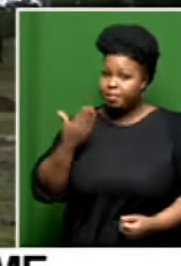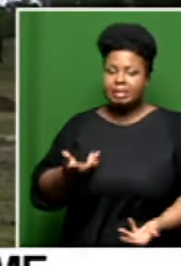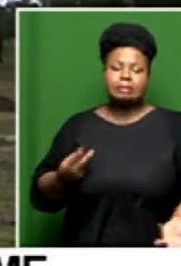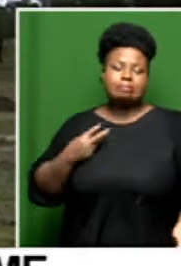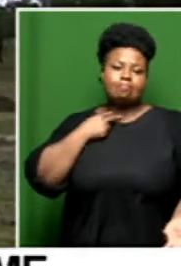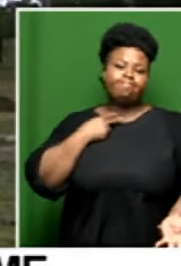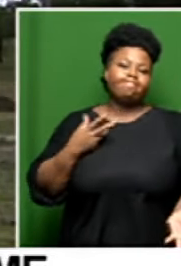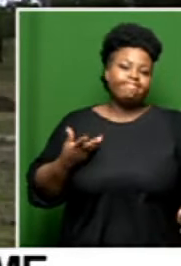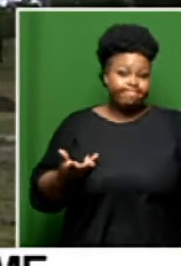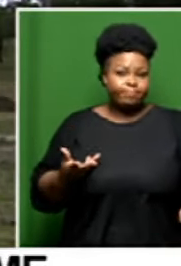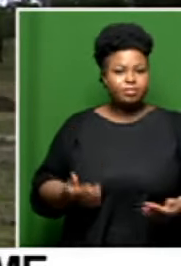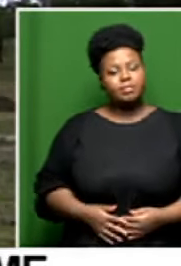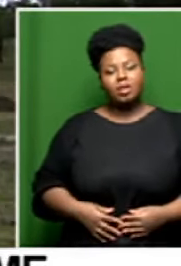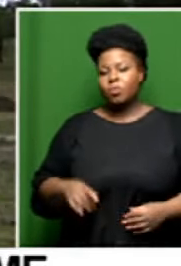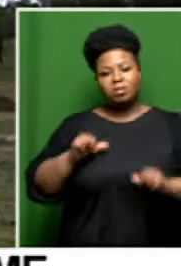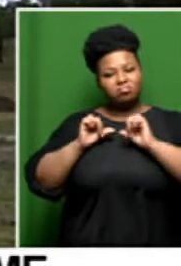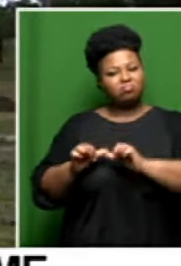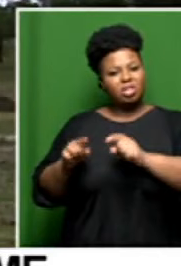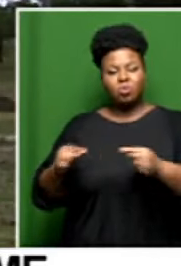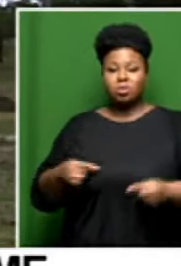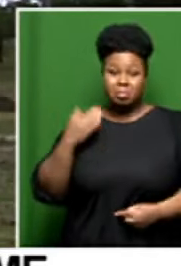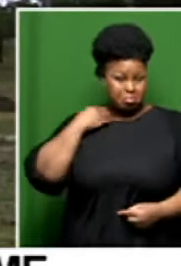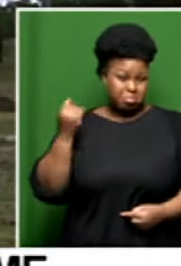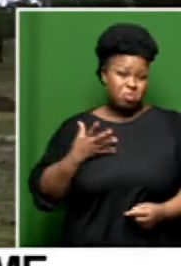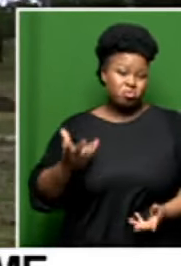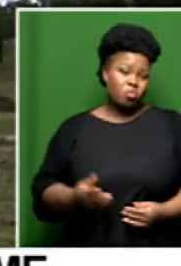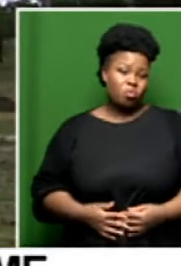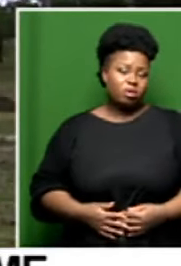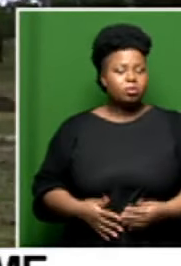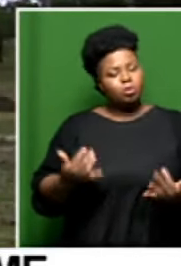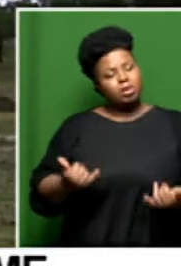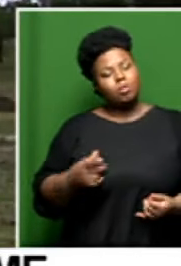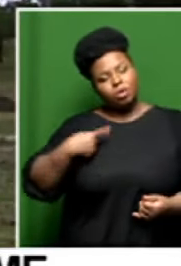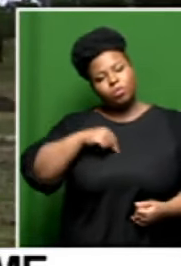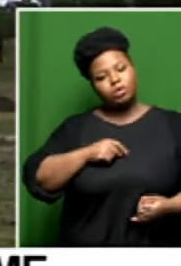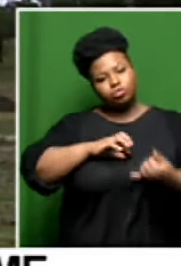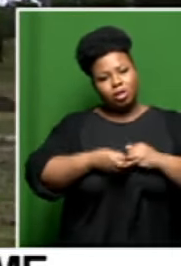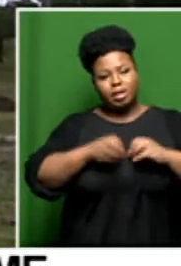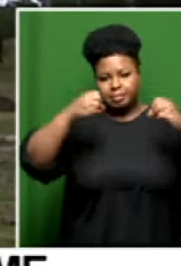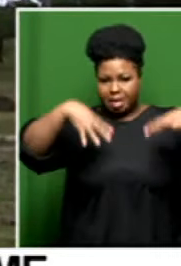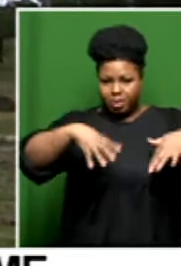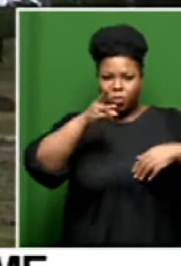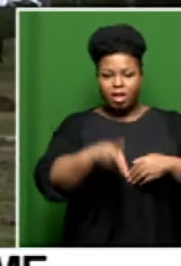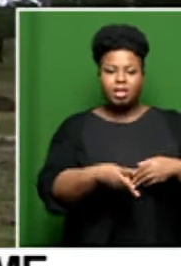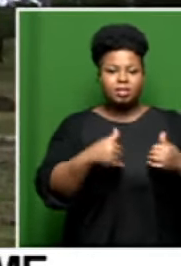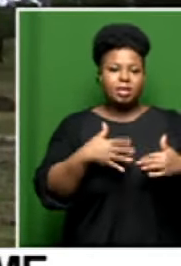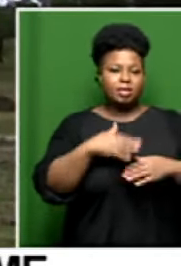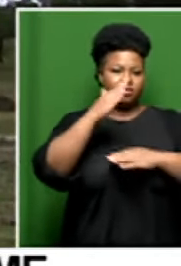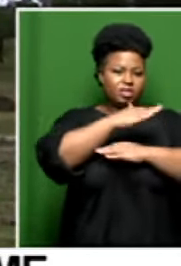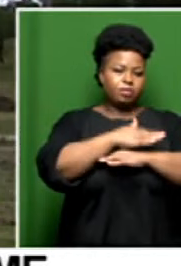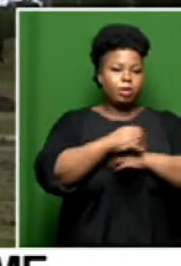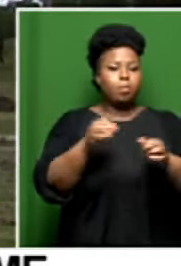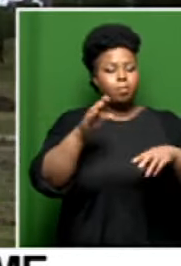of course unsustainable and very expensive. So we will be able to return, starting this evening,